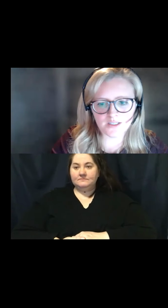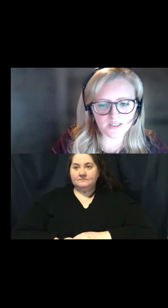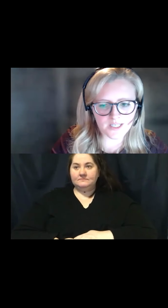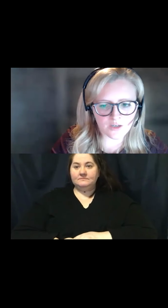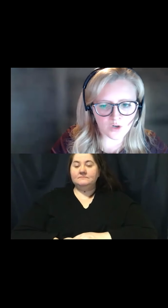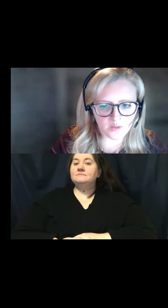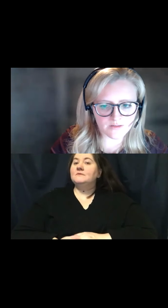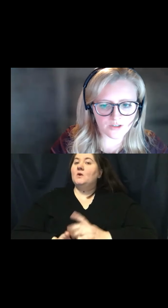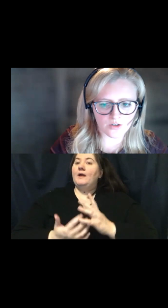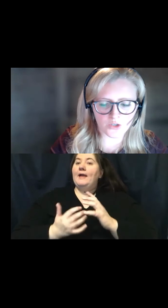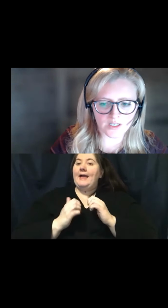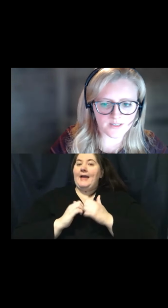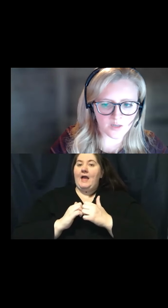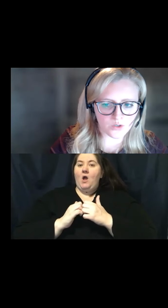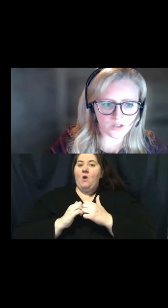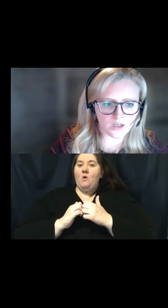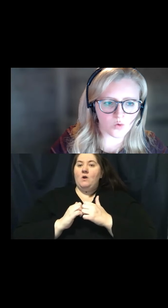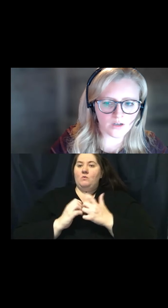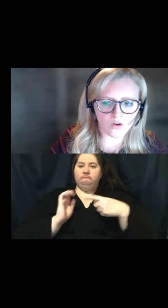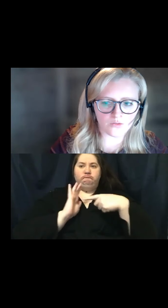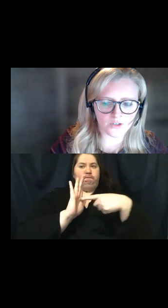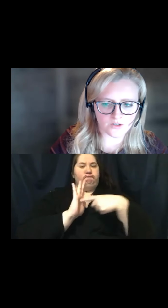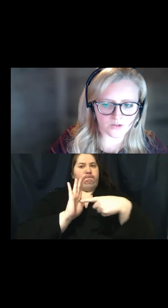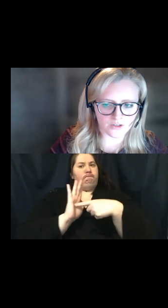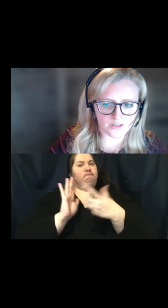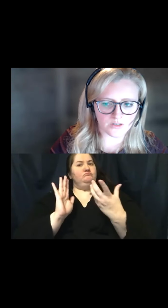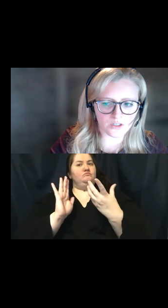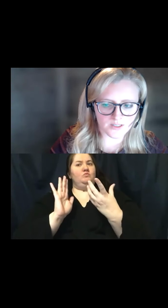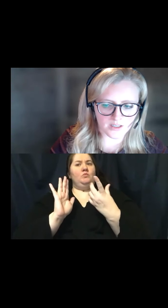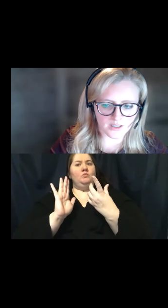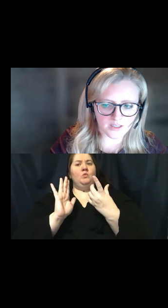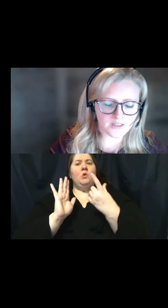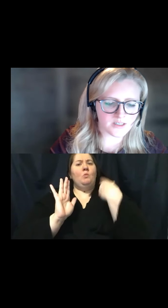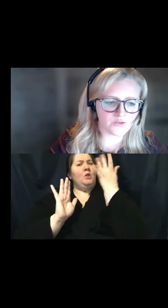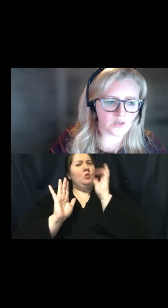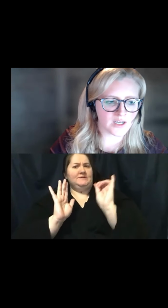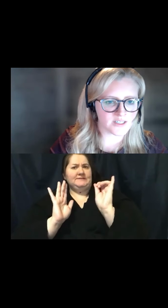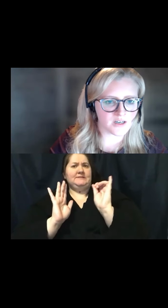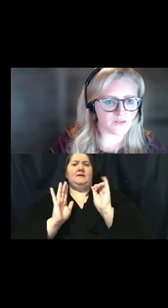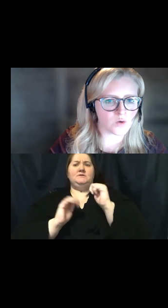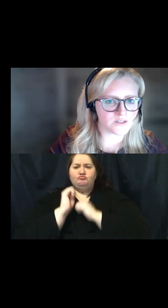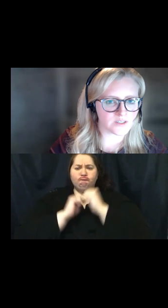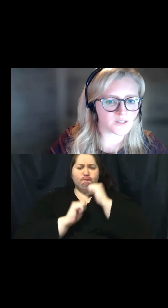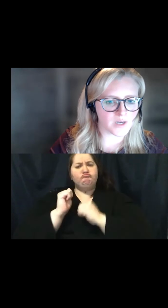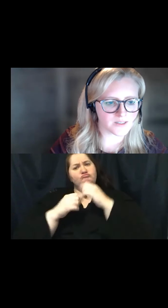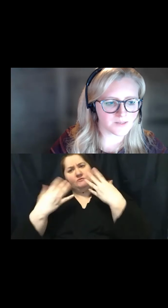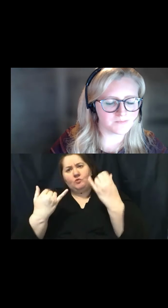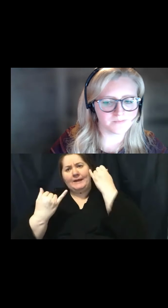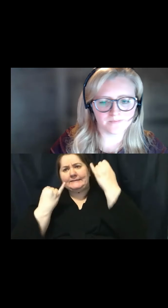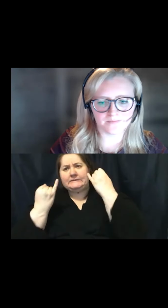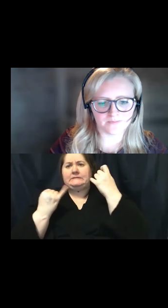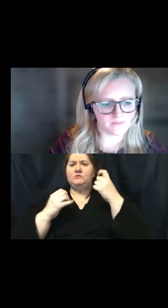Now I'd like to take a moment to show you an example of what culvert construction looks like to give you an idea of what to